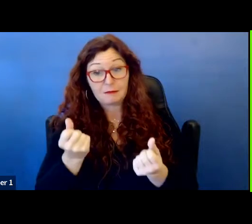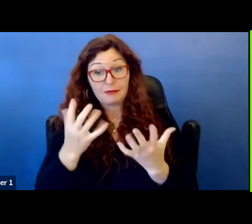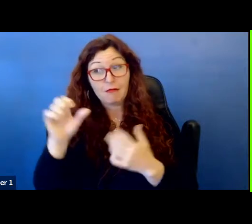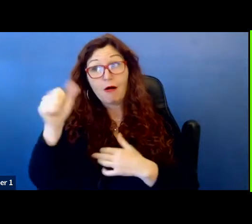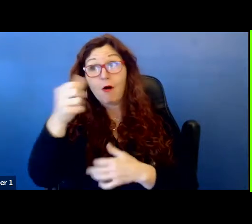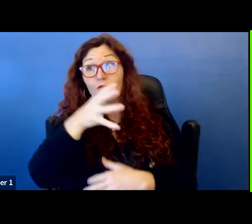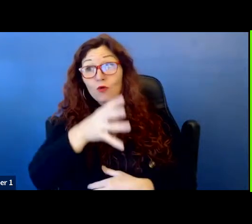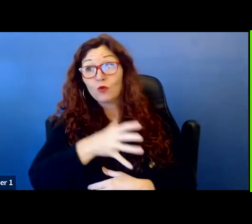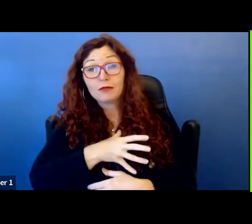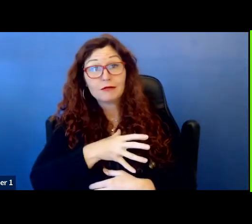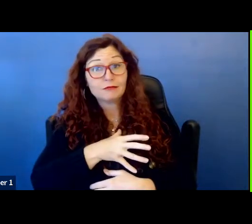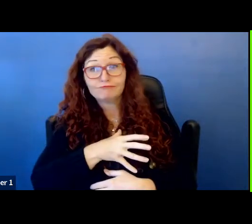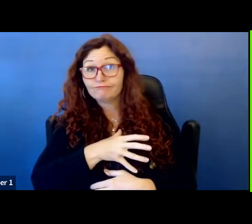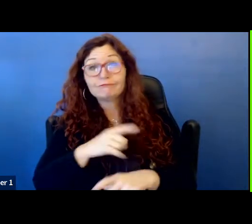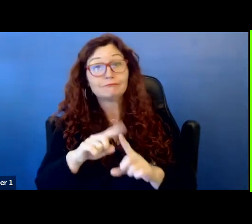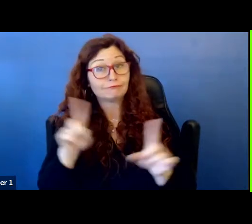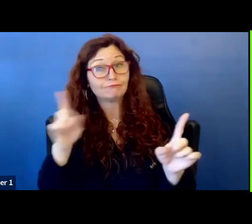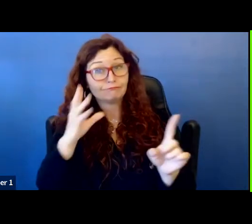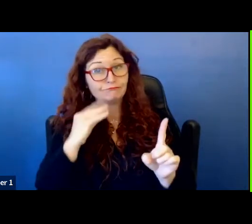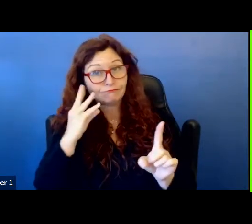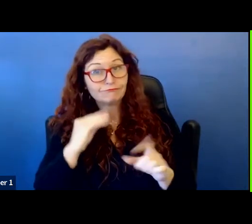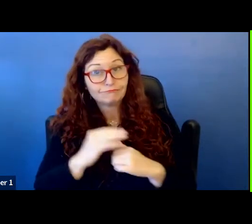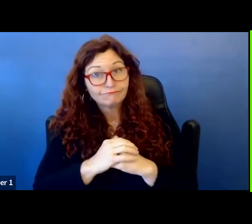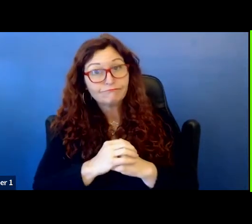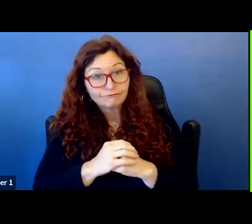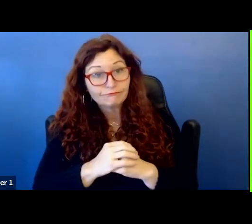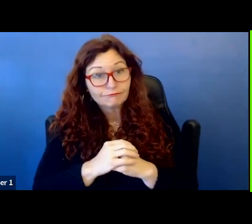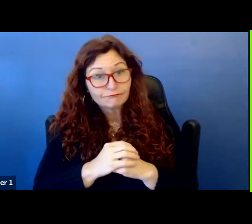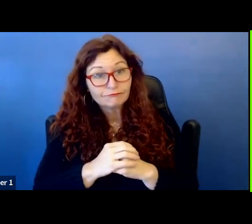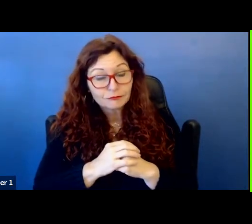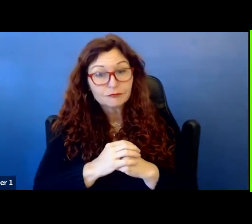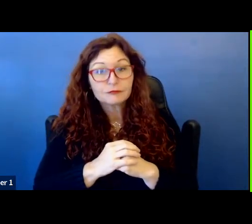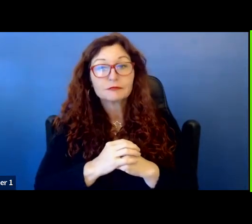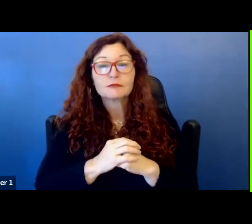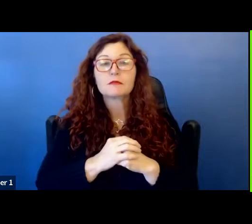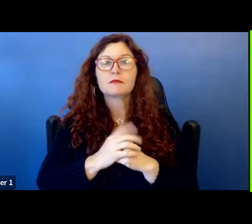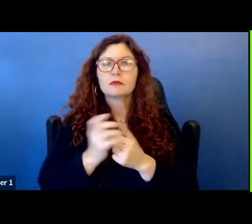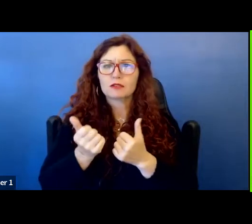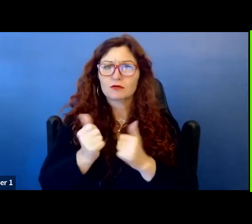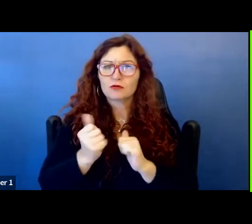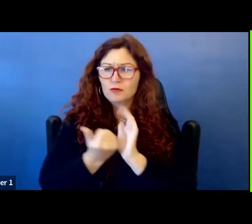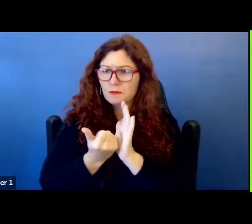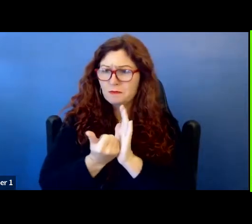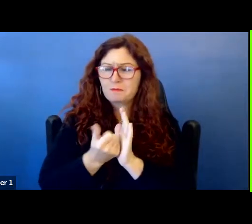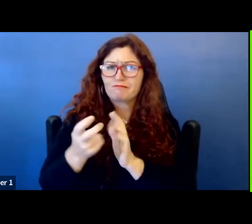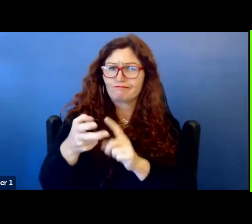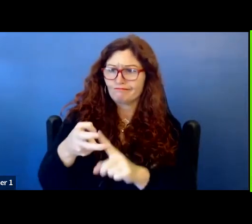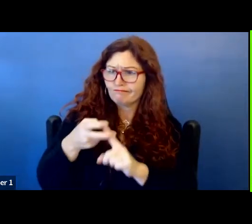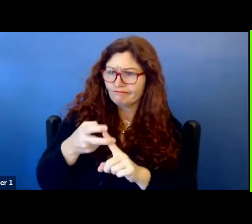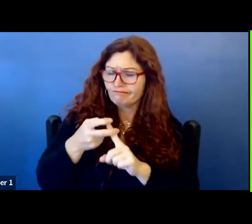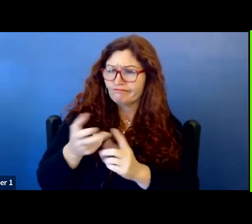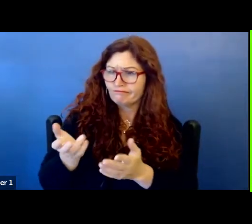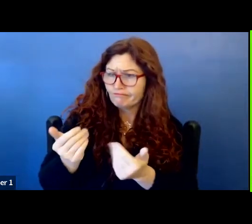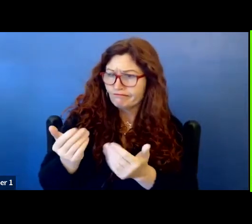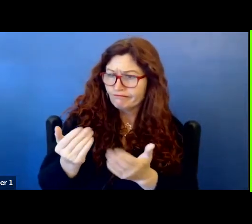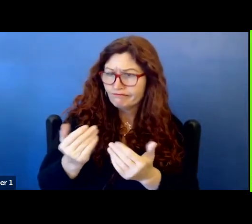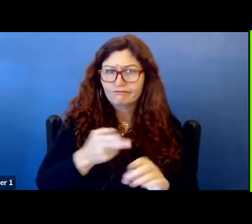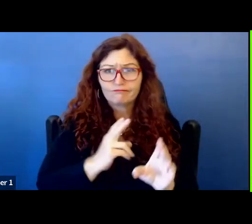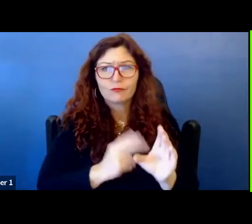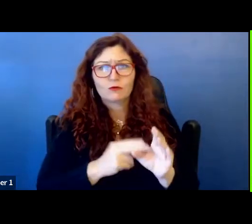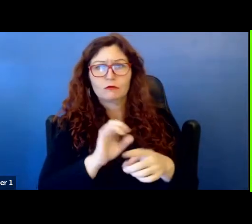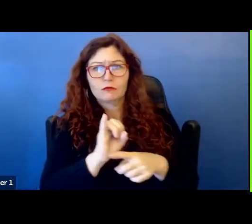women we join and leave their print pre-apprenticeships in helping women join the